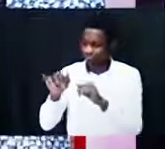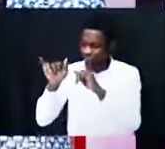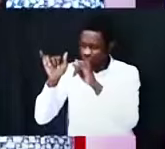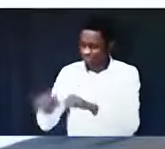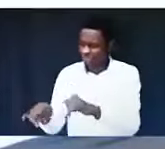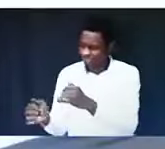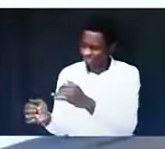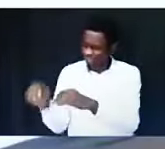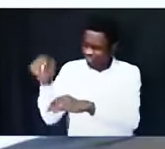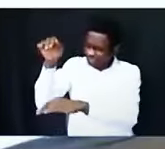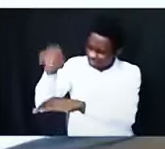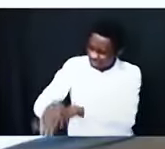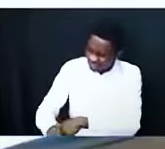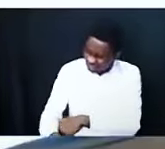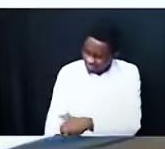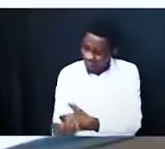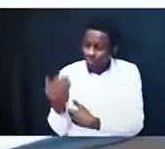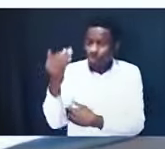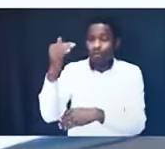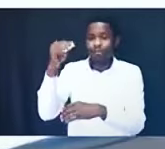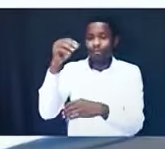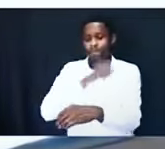Olives.